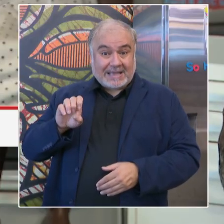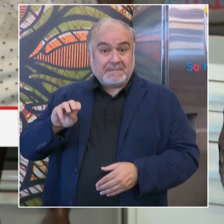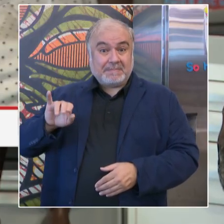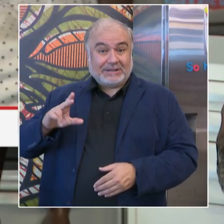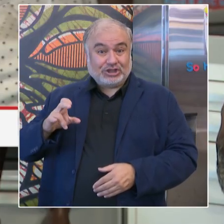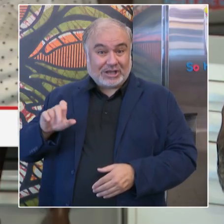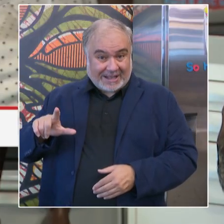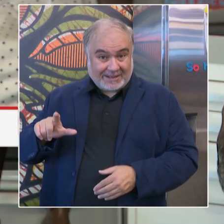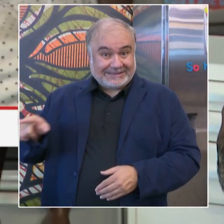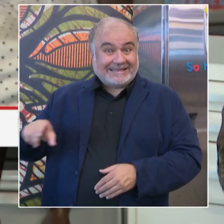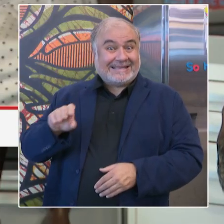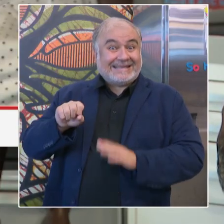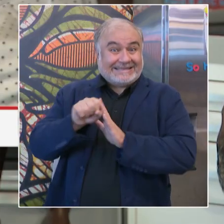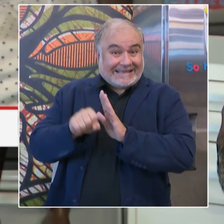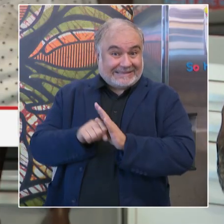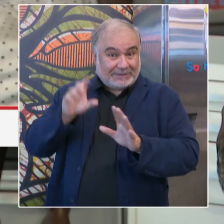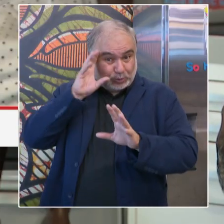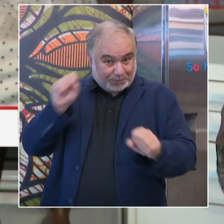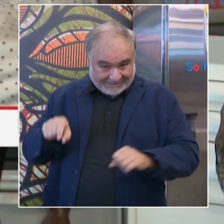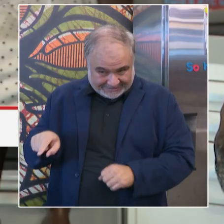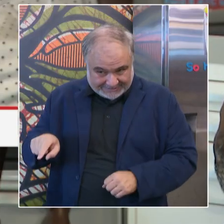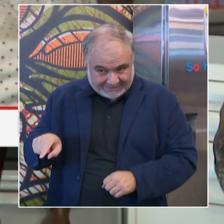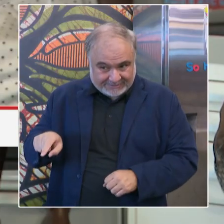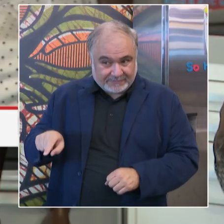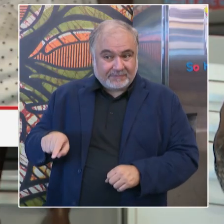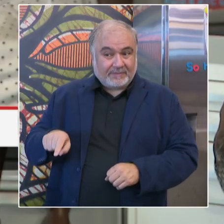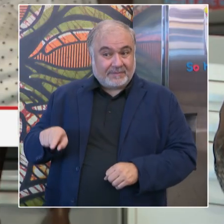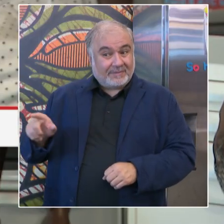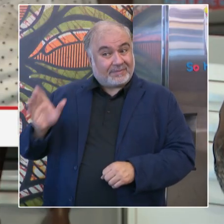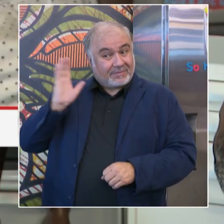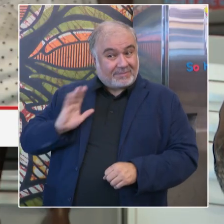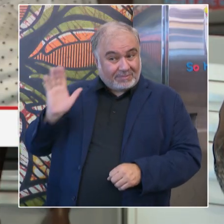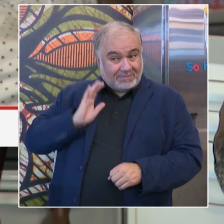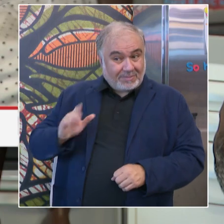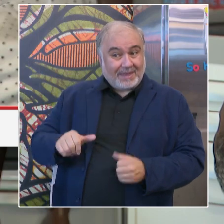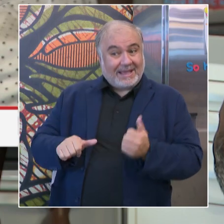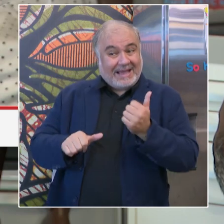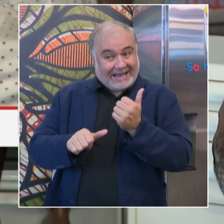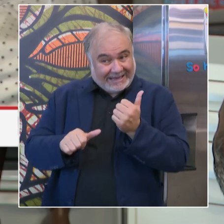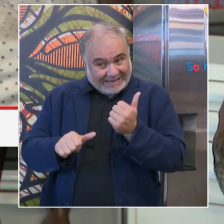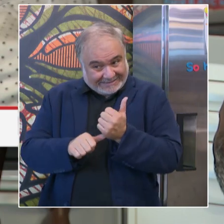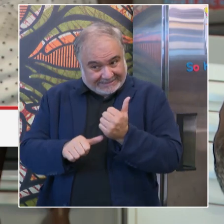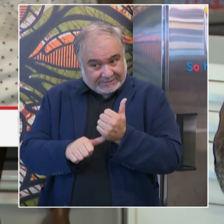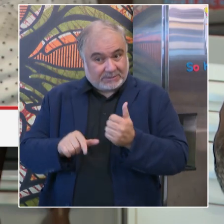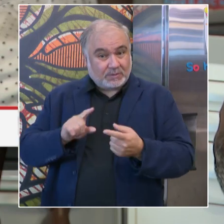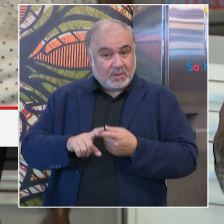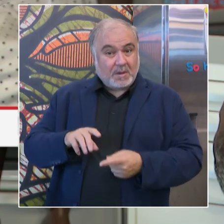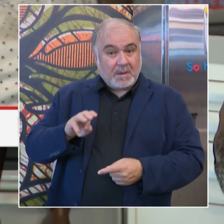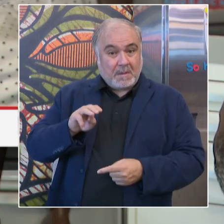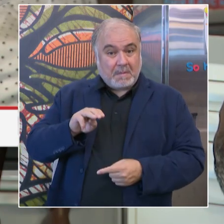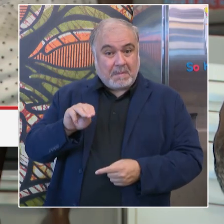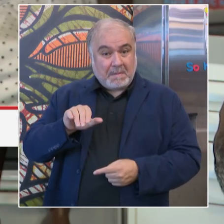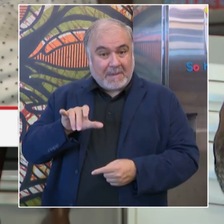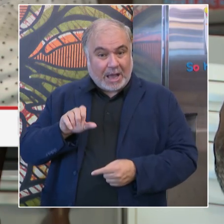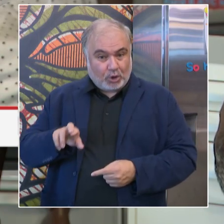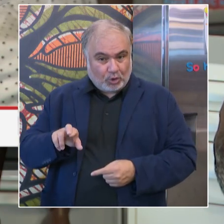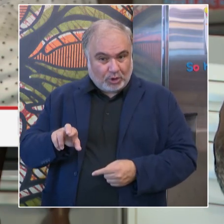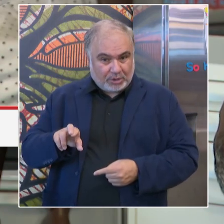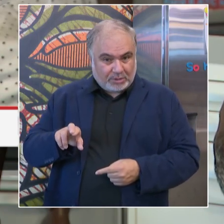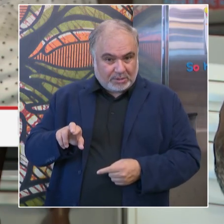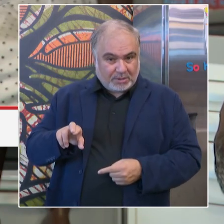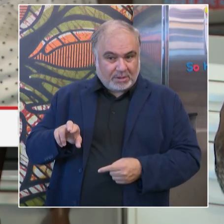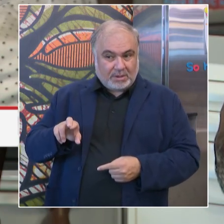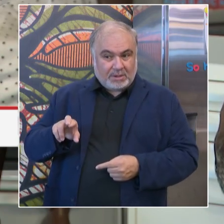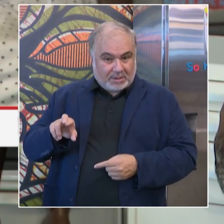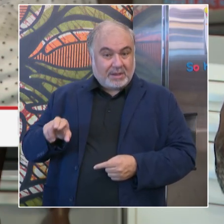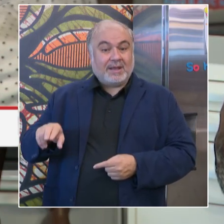from our former deputy mayor for education, Jenny Niles, and I want to thank you, Jenny, for all of your work in